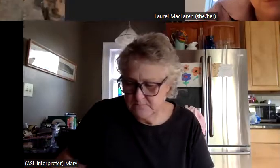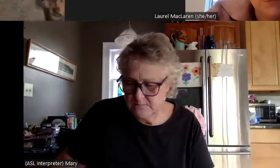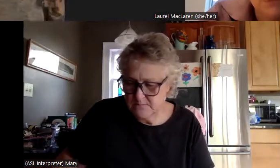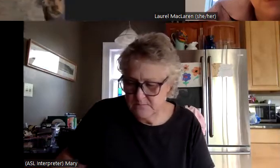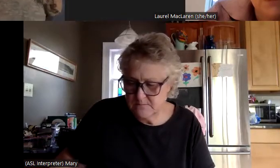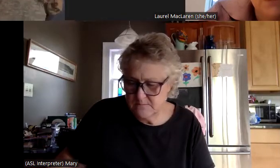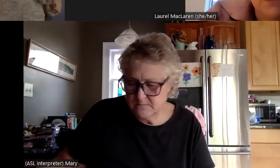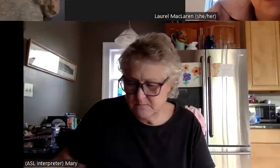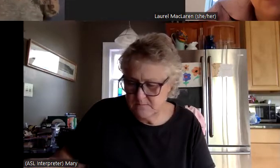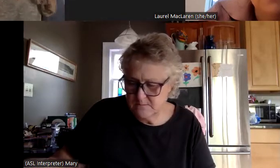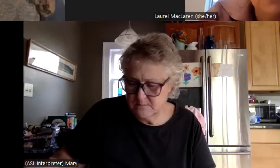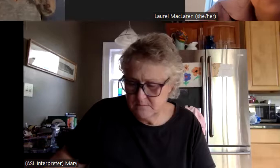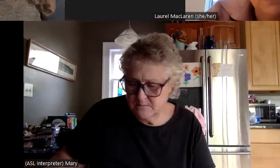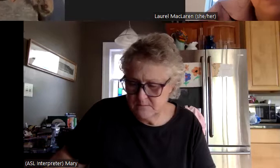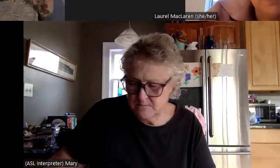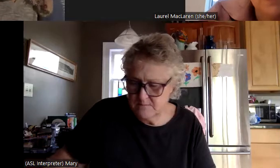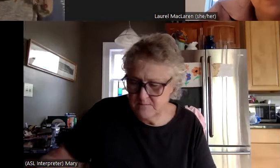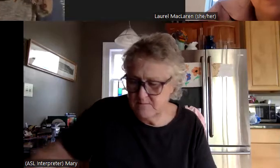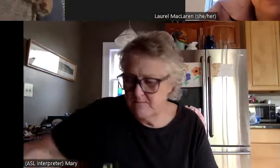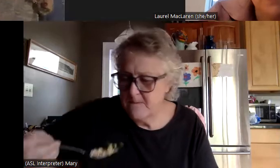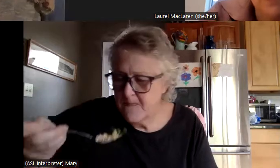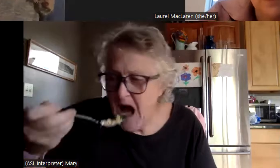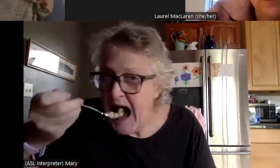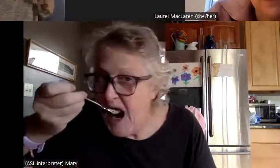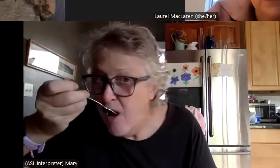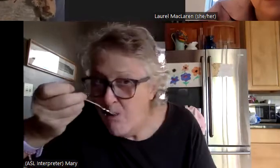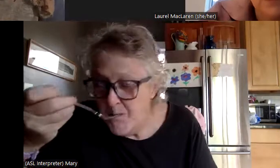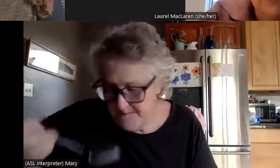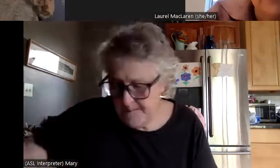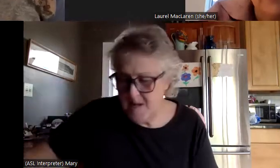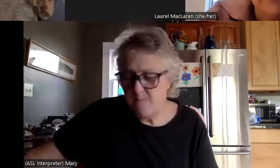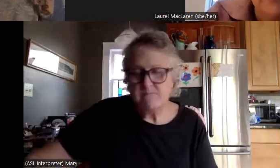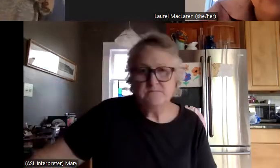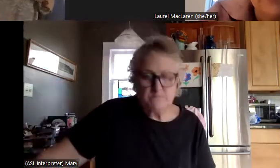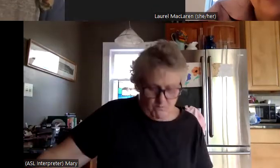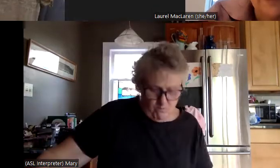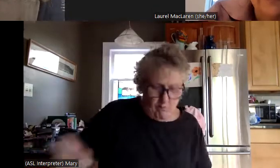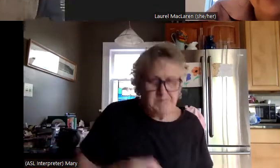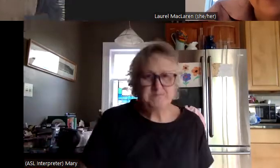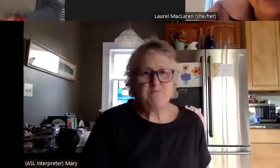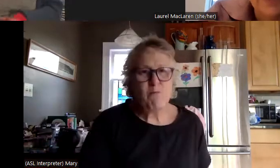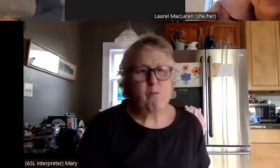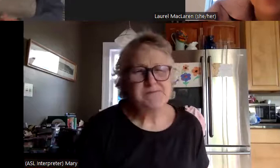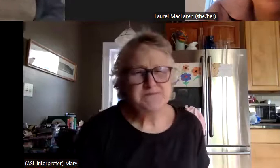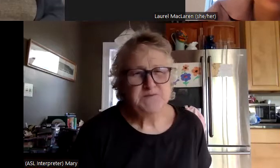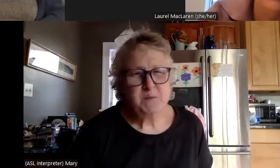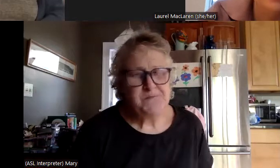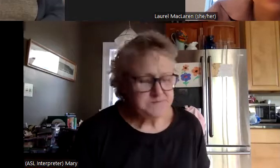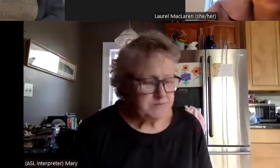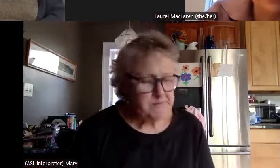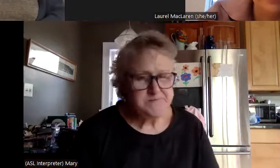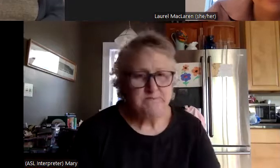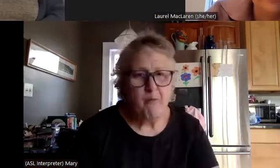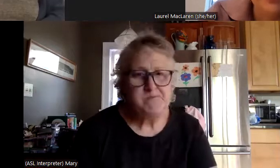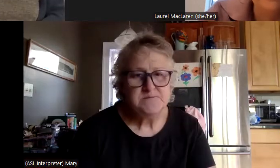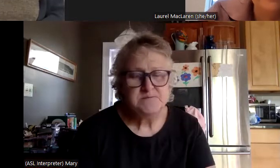like washed some fabric down, and I have some ideas, but Mm-hmm. yeah, it's coming. Good. Yeah, I mean, you just need